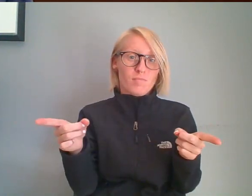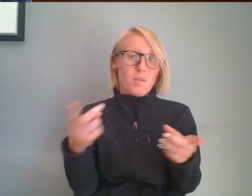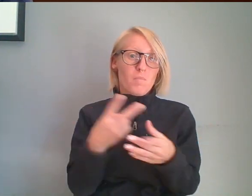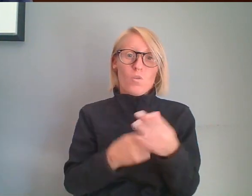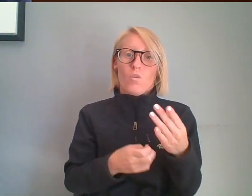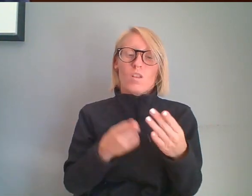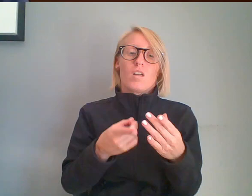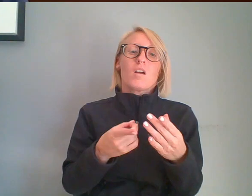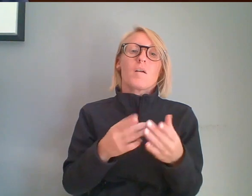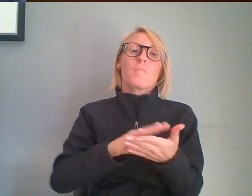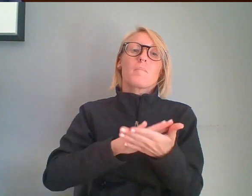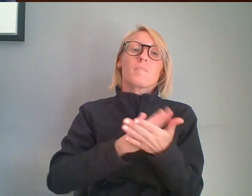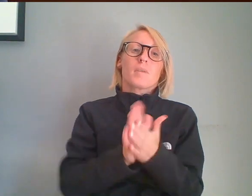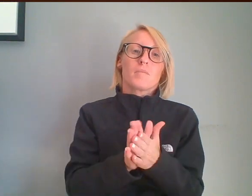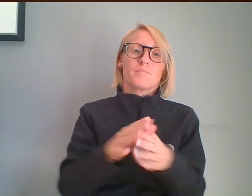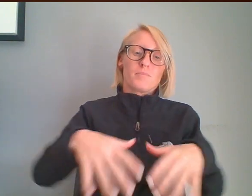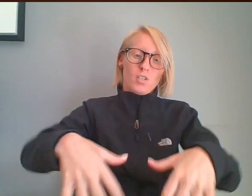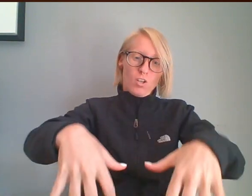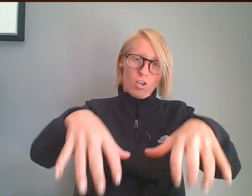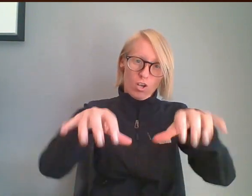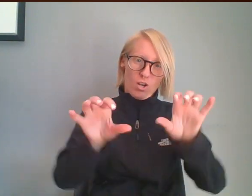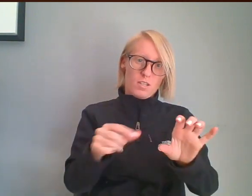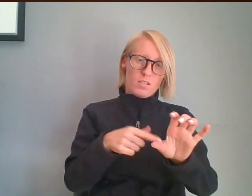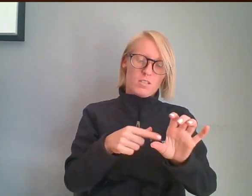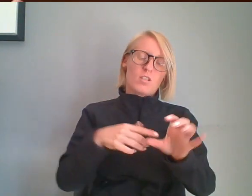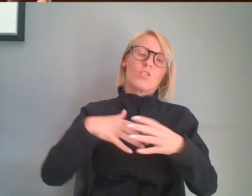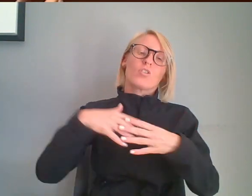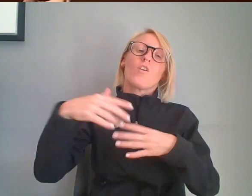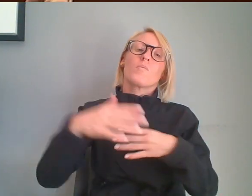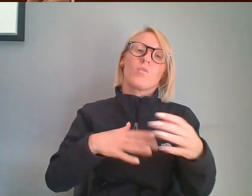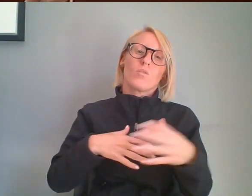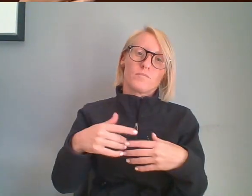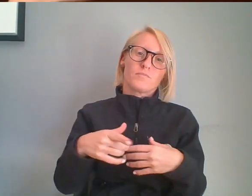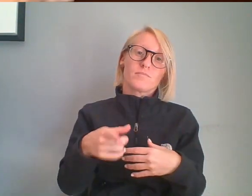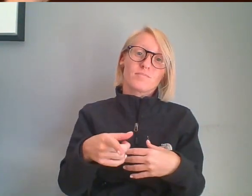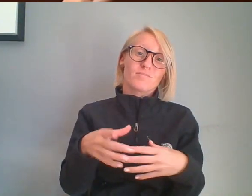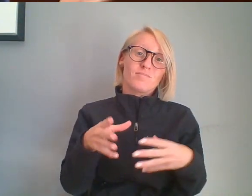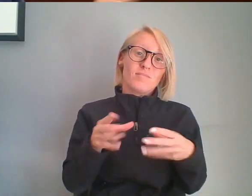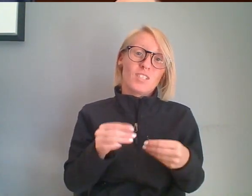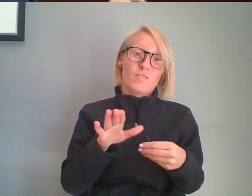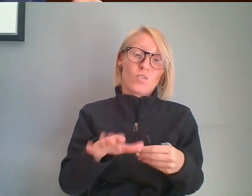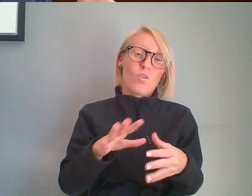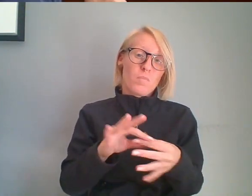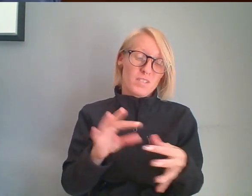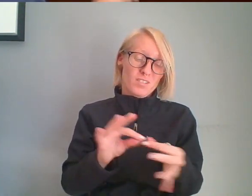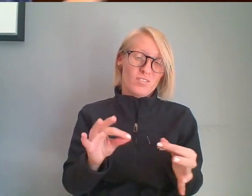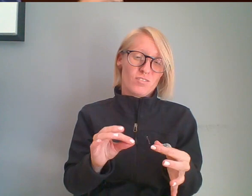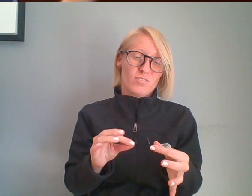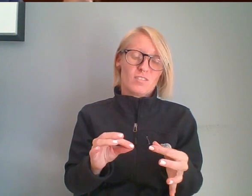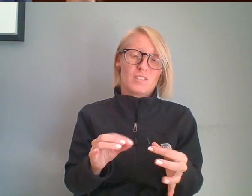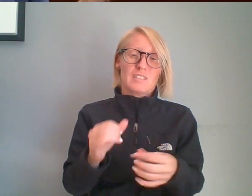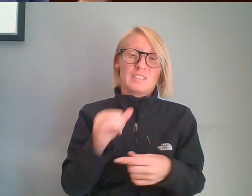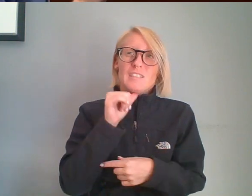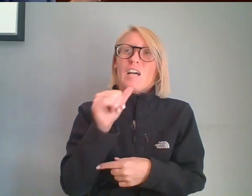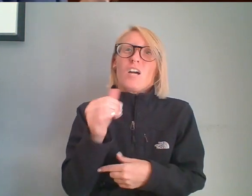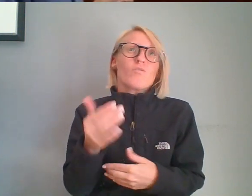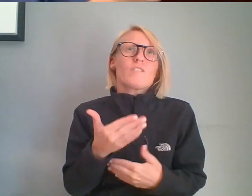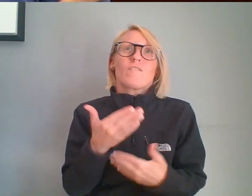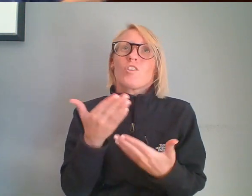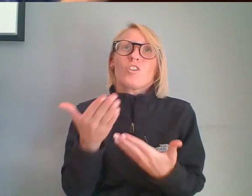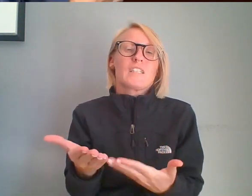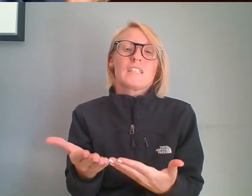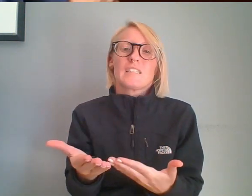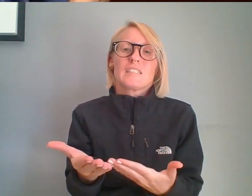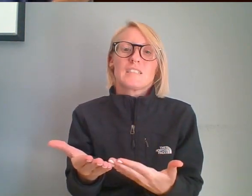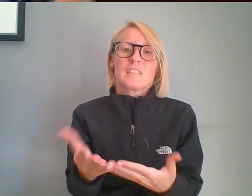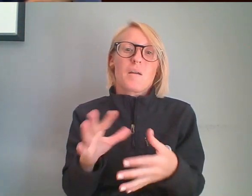your audience comfortable. Because if they're comfortable, they can receive your message. And when I say comfortable, I am not referring to the fact that